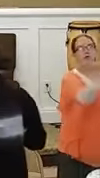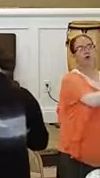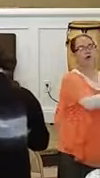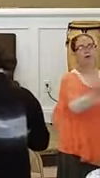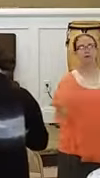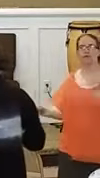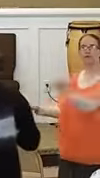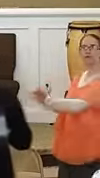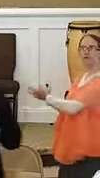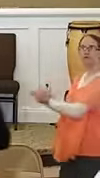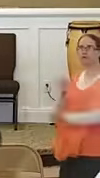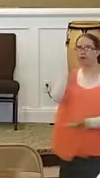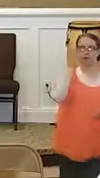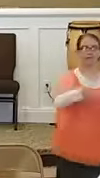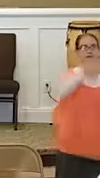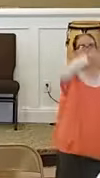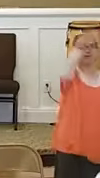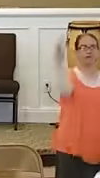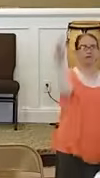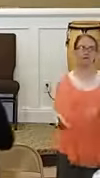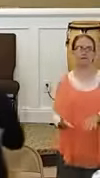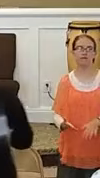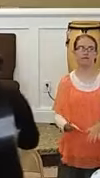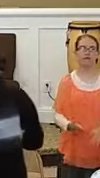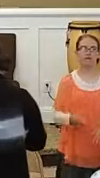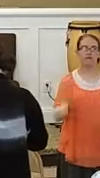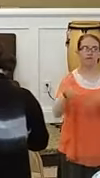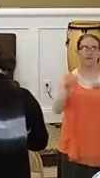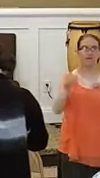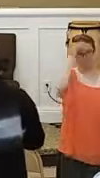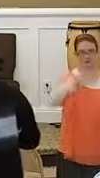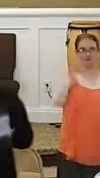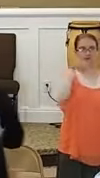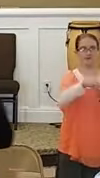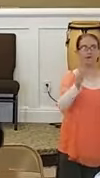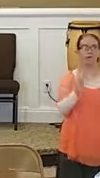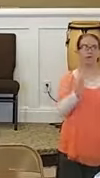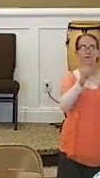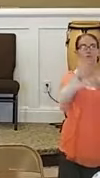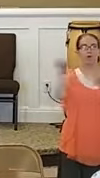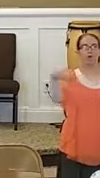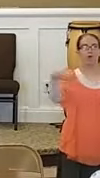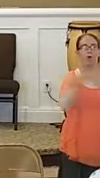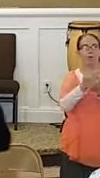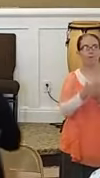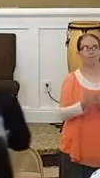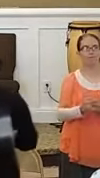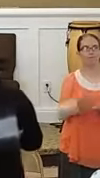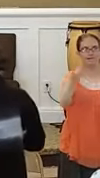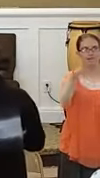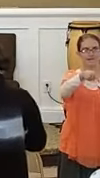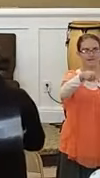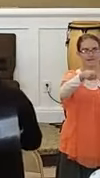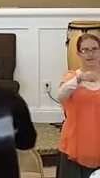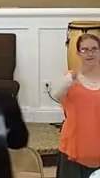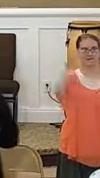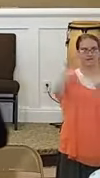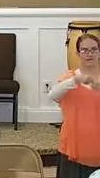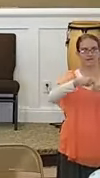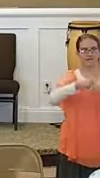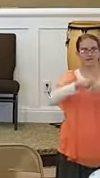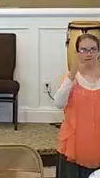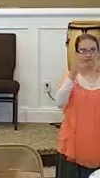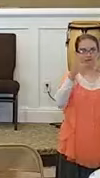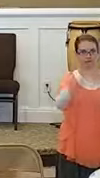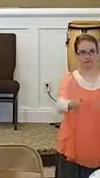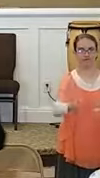crucified, whom God raised from the dead, even by him doth this man stand here before you whole. This is the stone which was set at